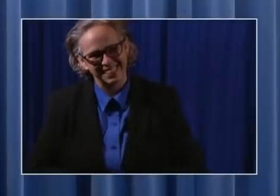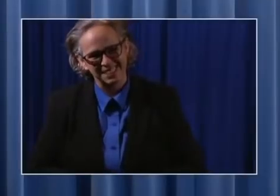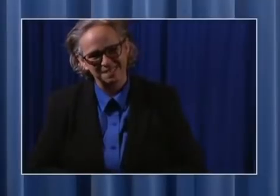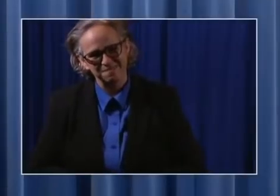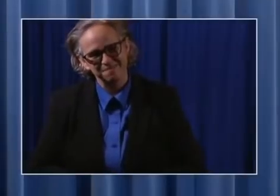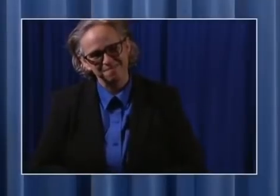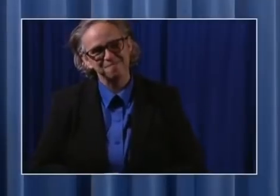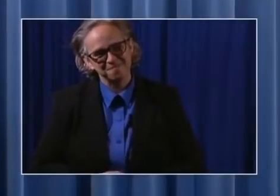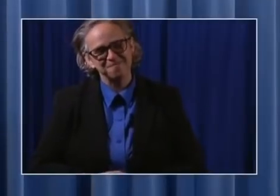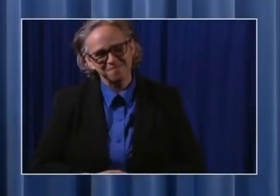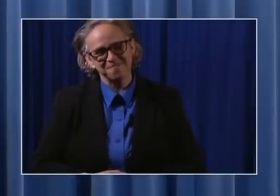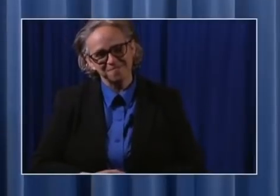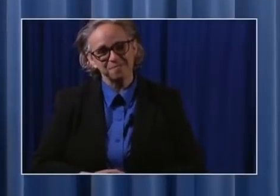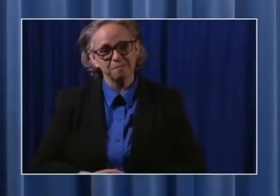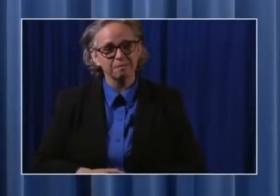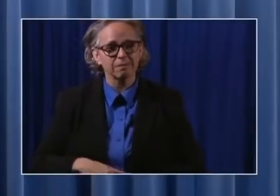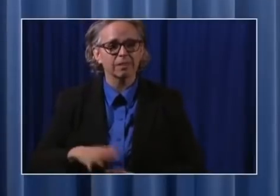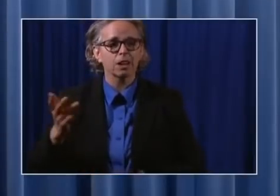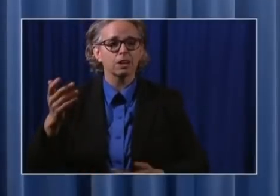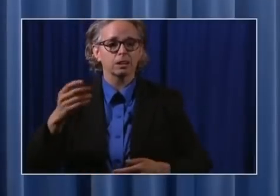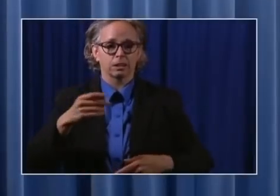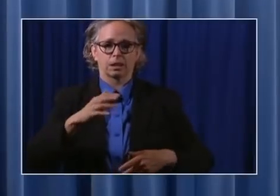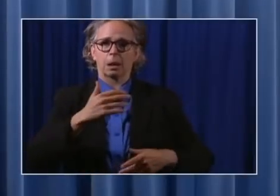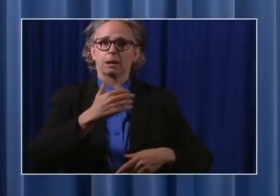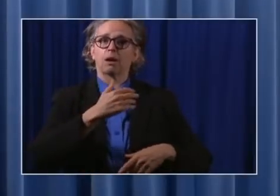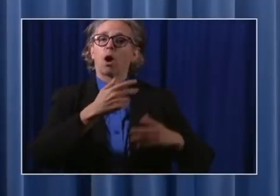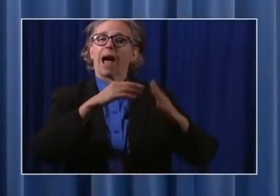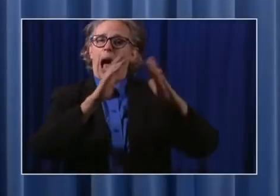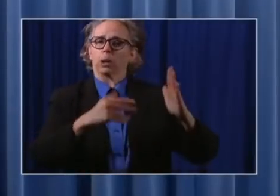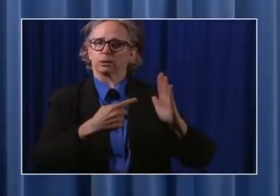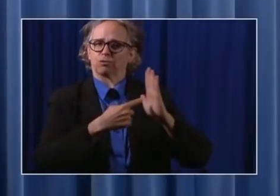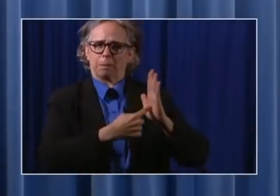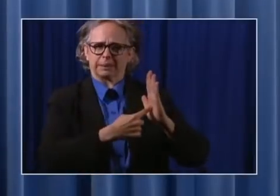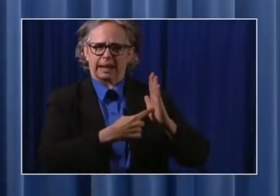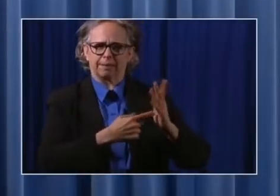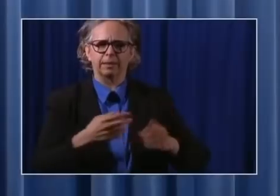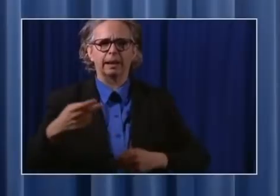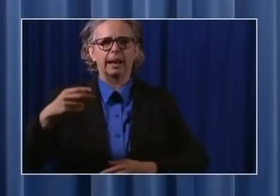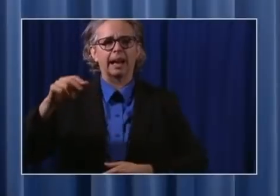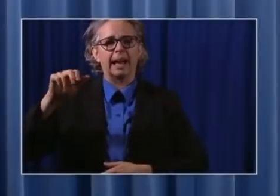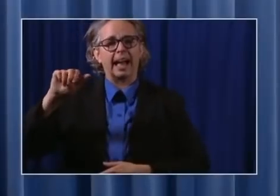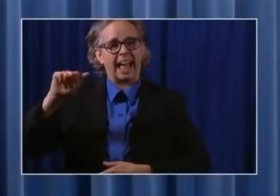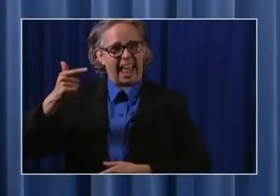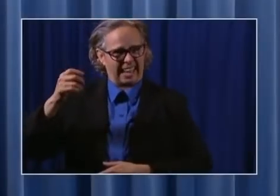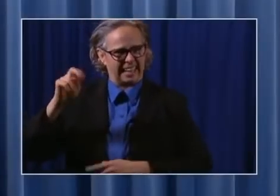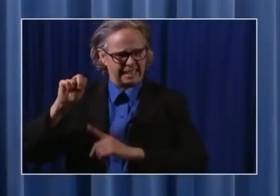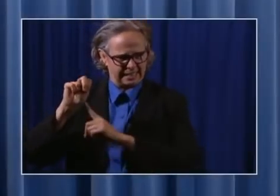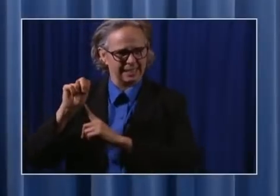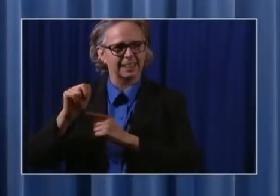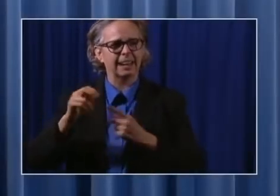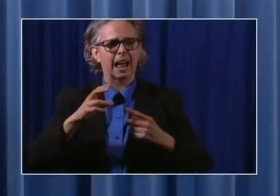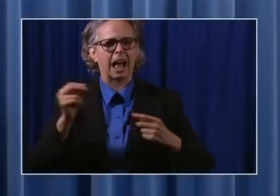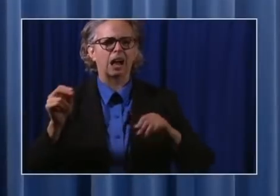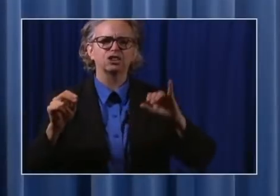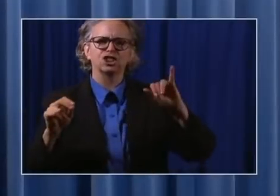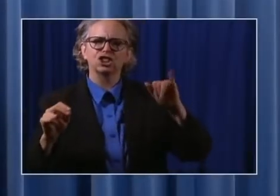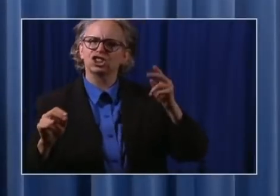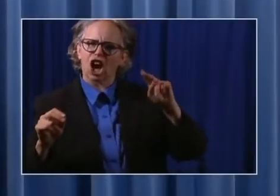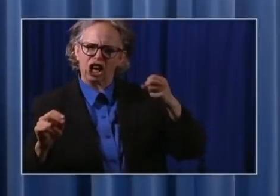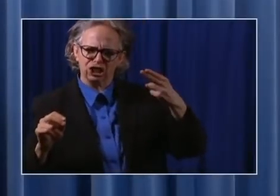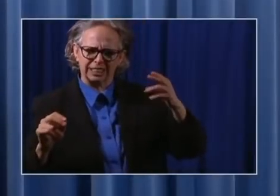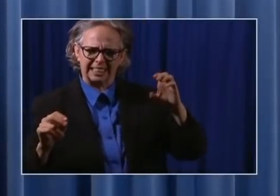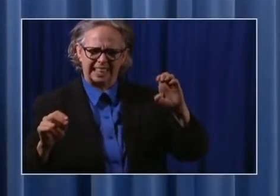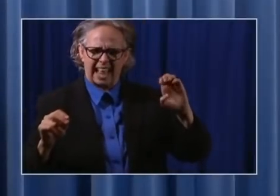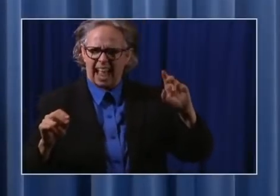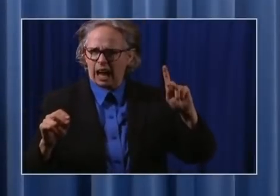Christina Hagan, as well as Josh Eck, Lieutenant Governor's Communications Director. I want to say happy birthday